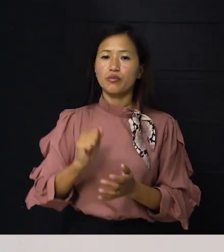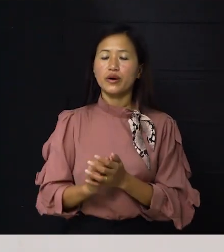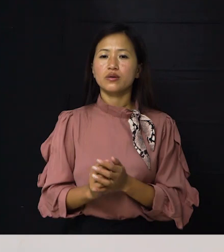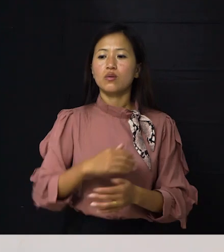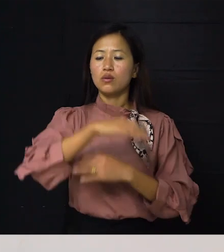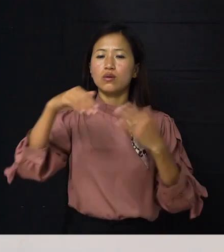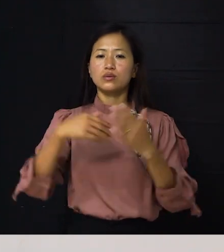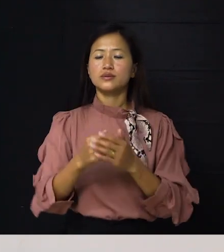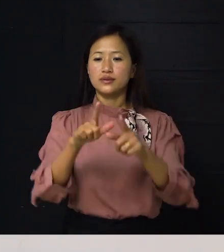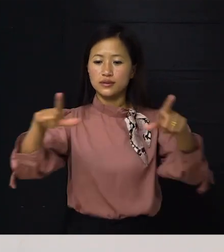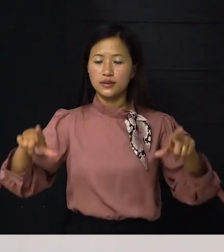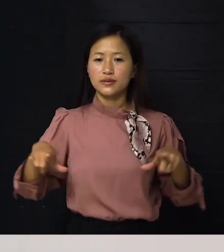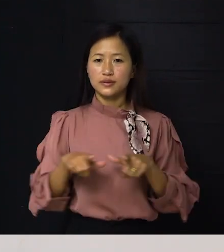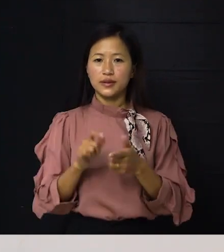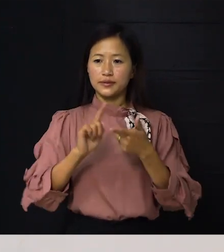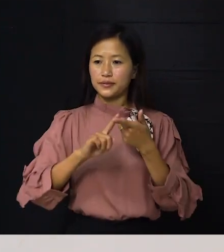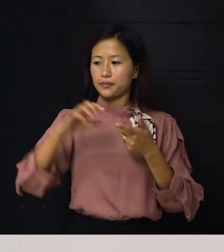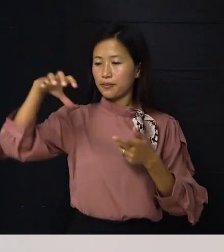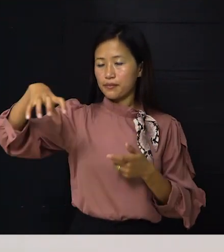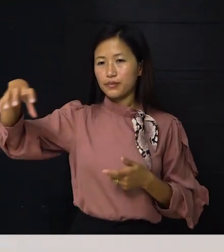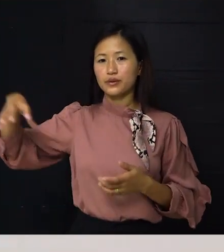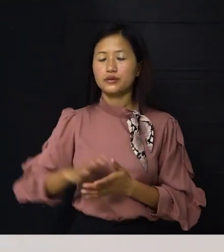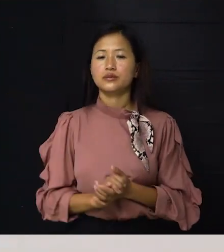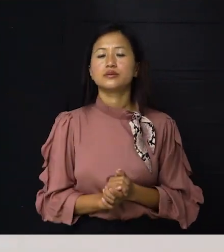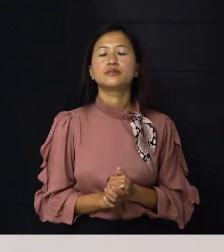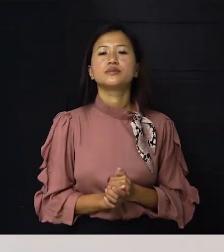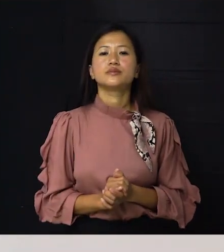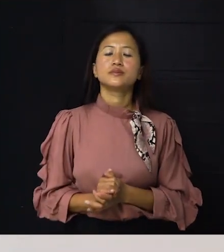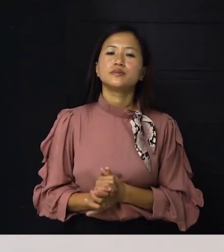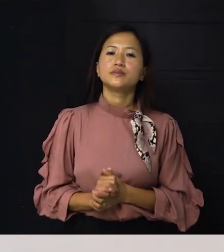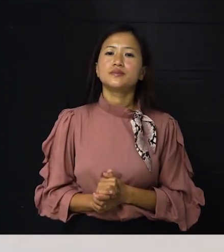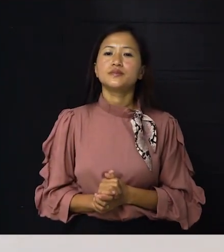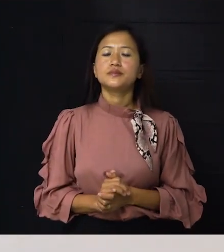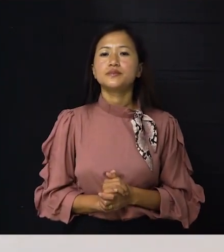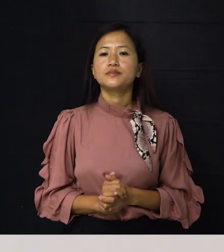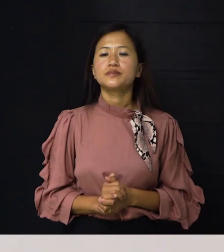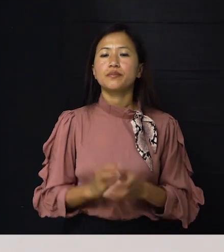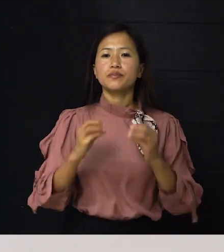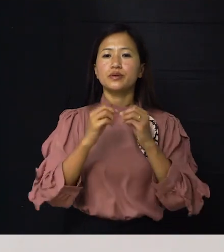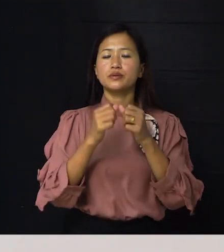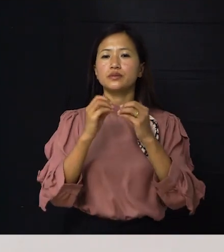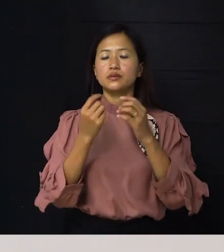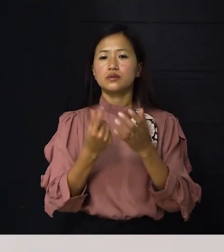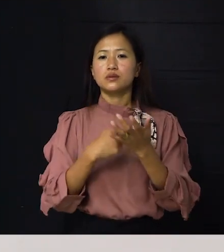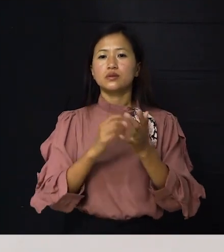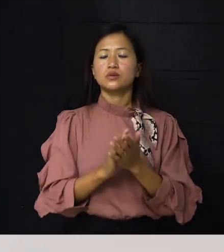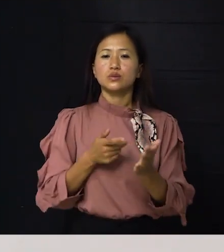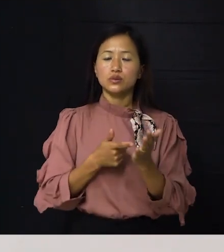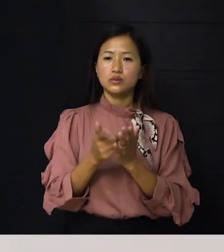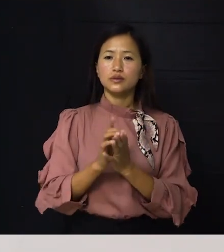that was under the control of Shershah Suri. All right, so that means Babur has ruled during